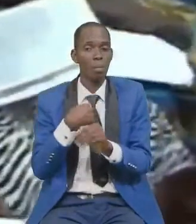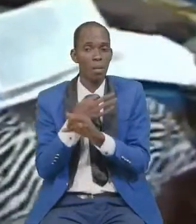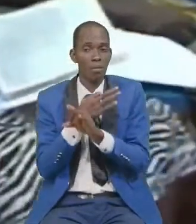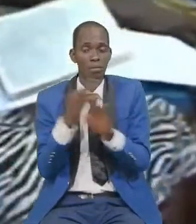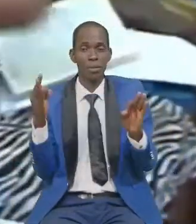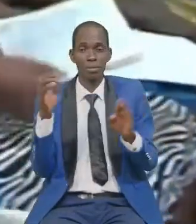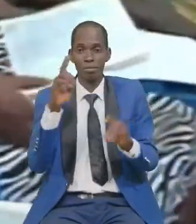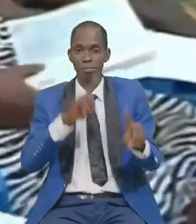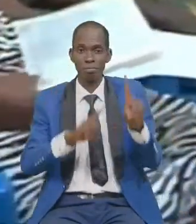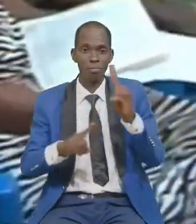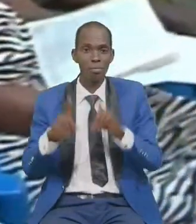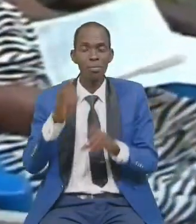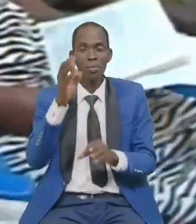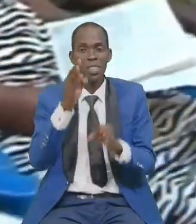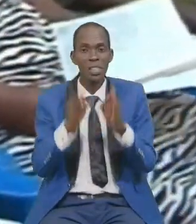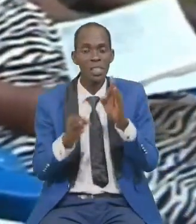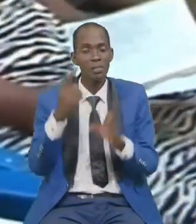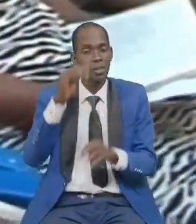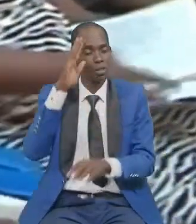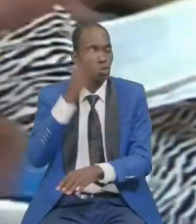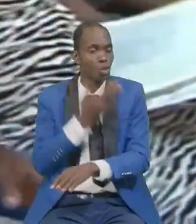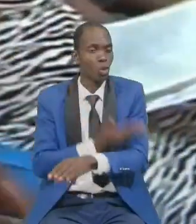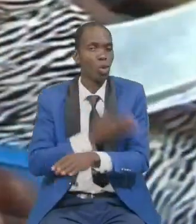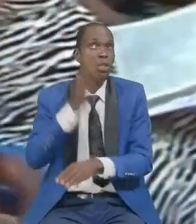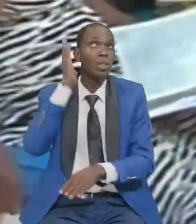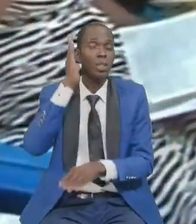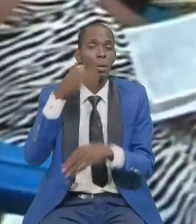If the Son shall make me free,